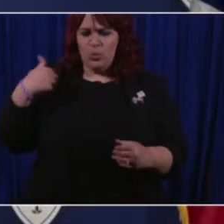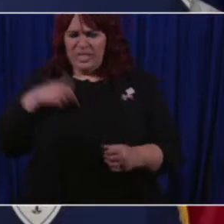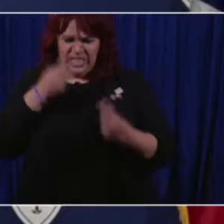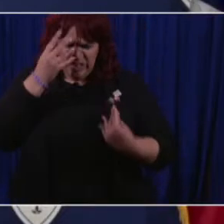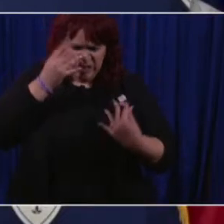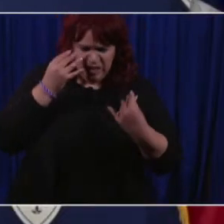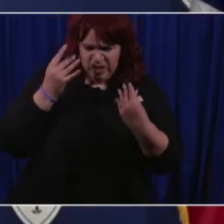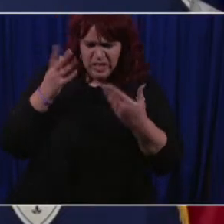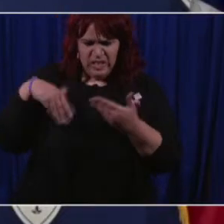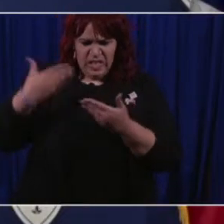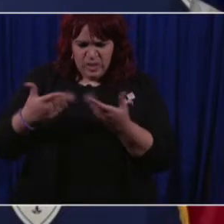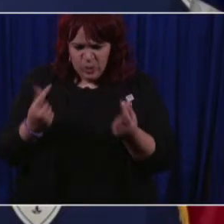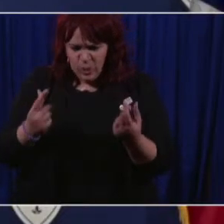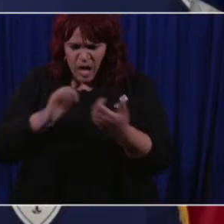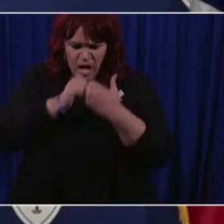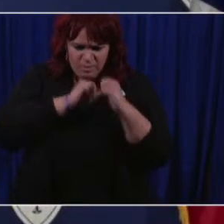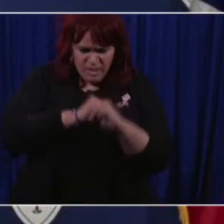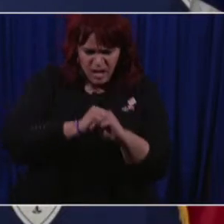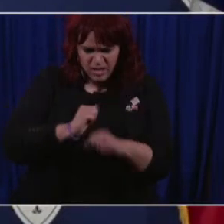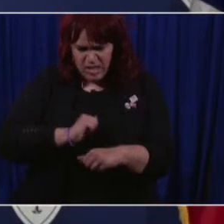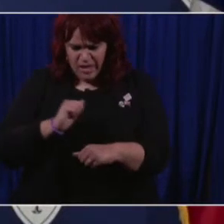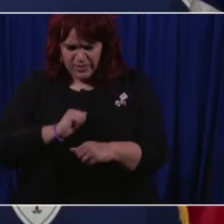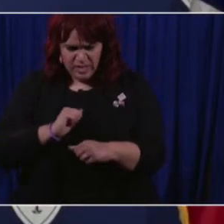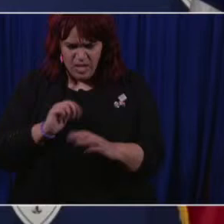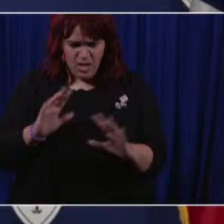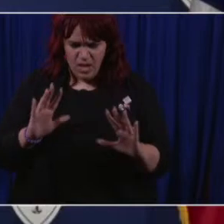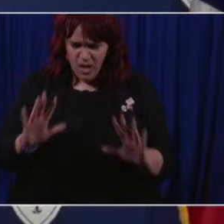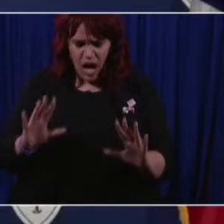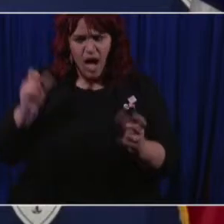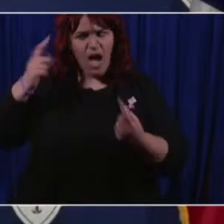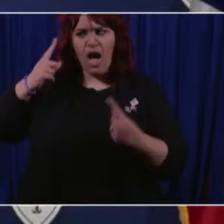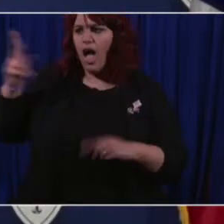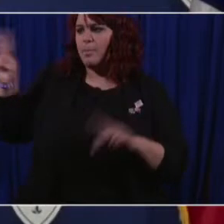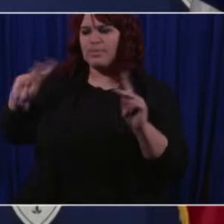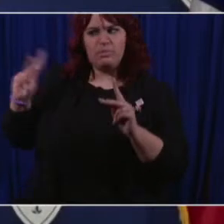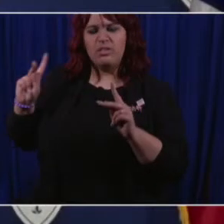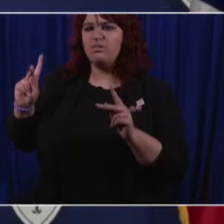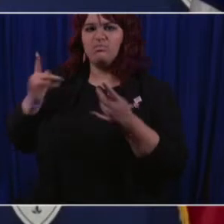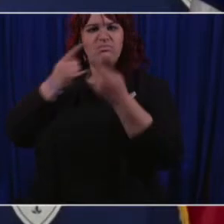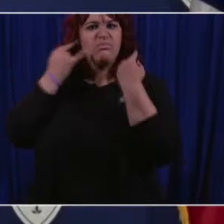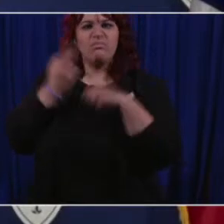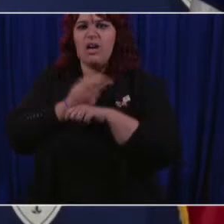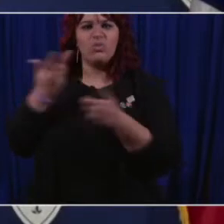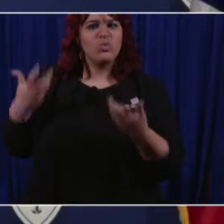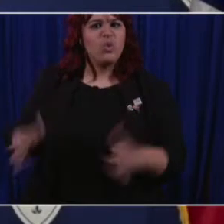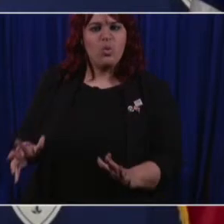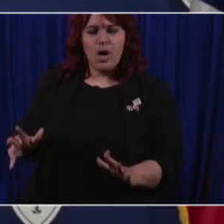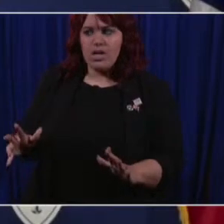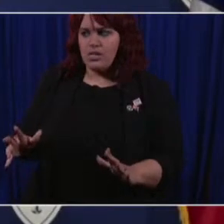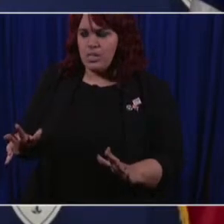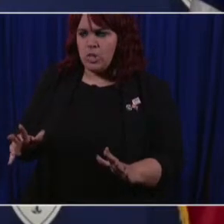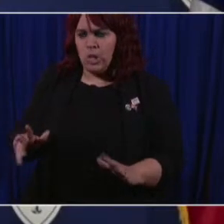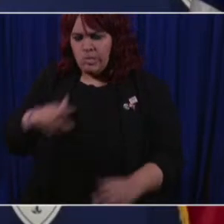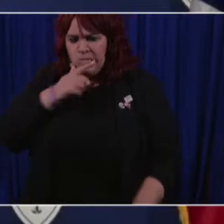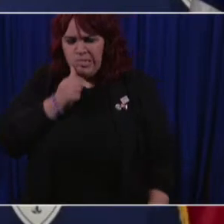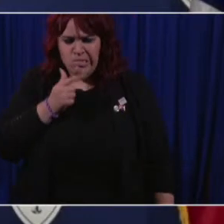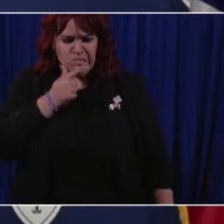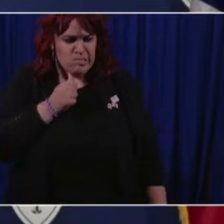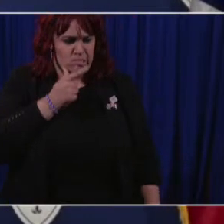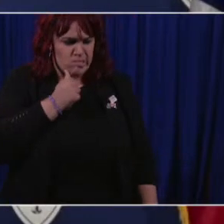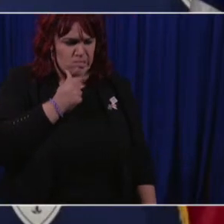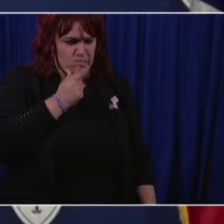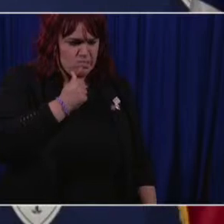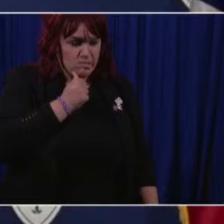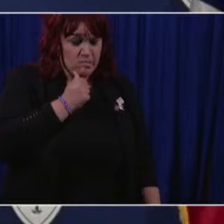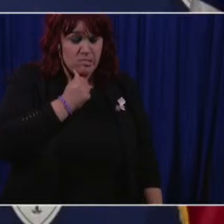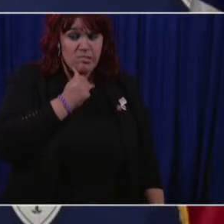now? People have been doing this for a year. They're tired. And so what we basically said is, we think you can do about whatever you want to do.